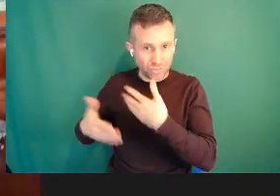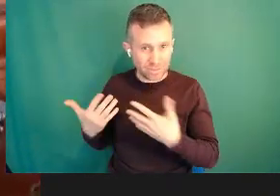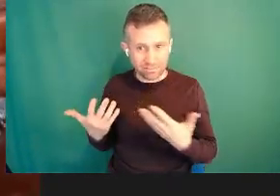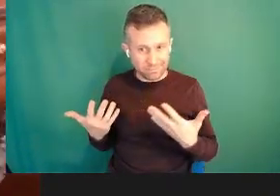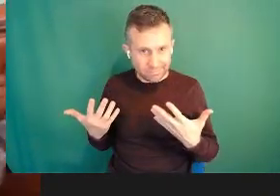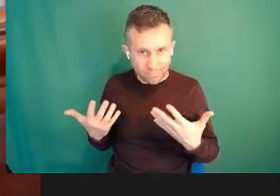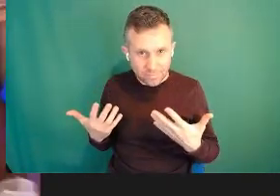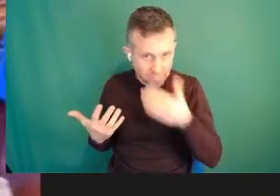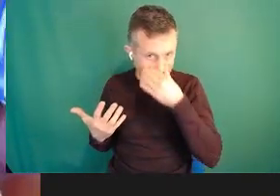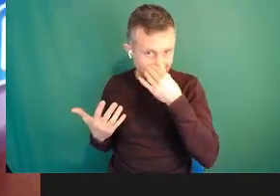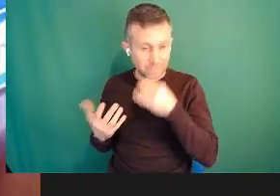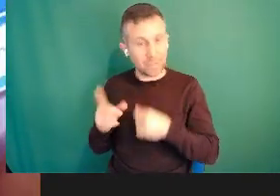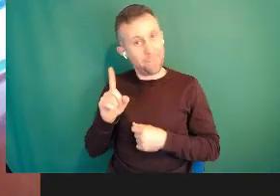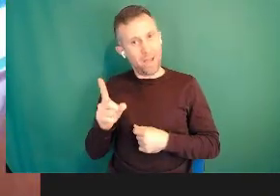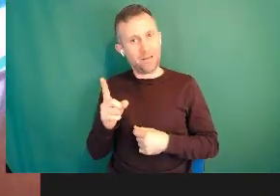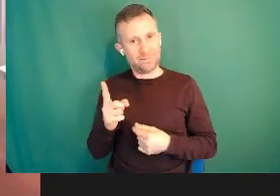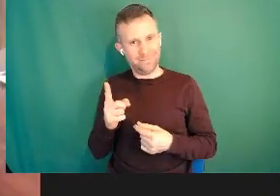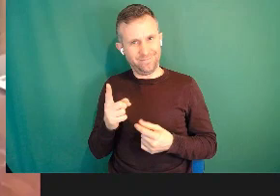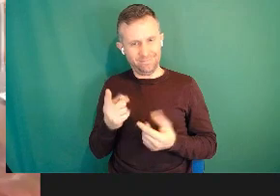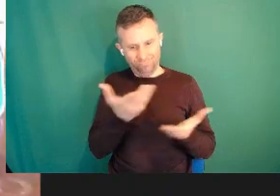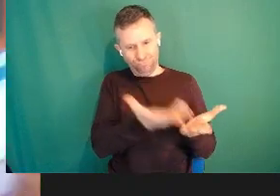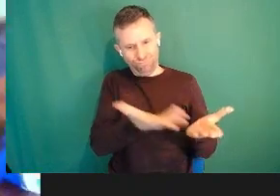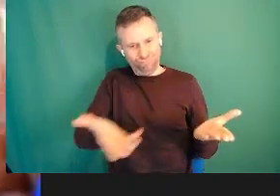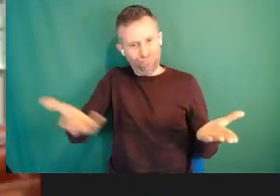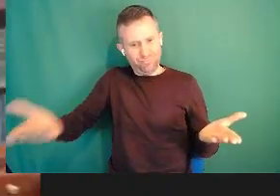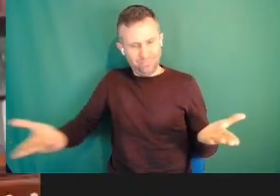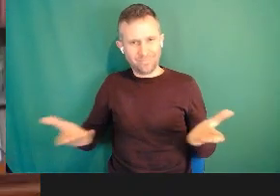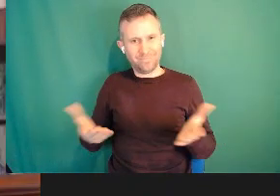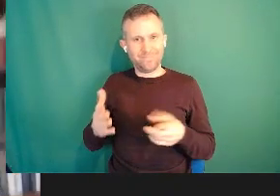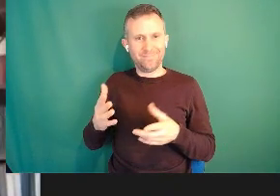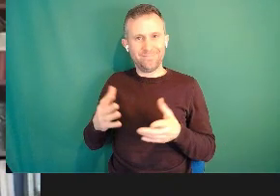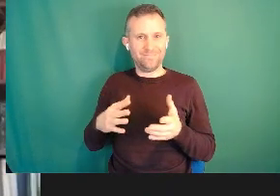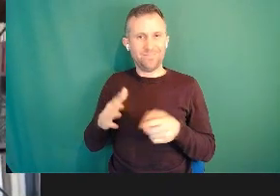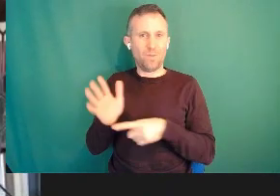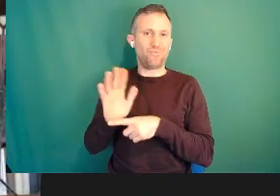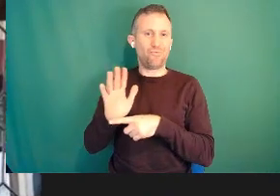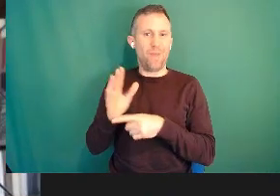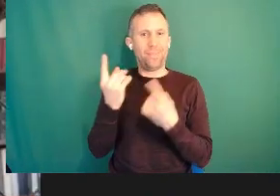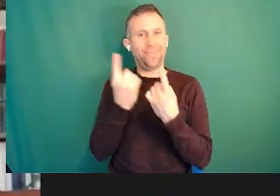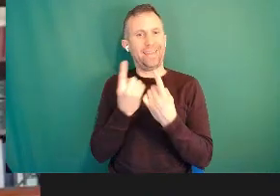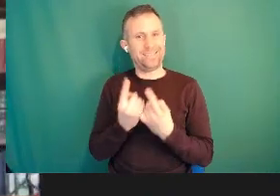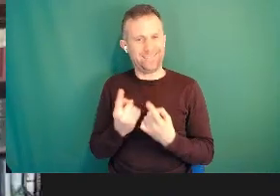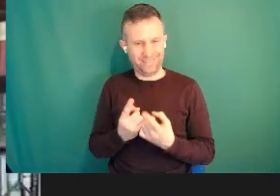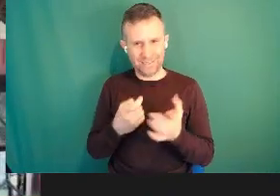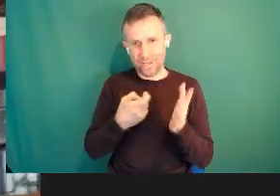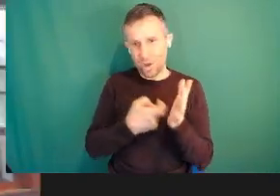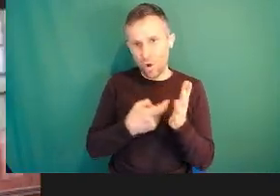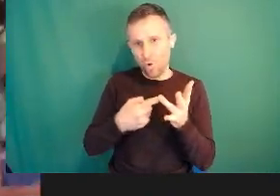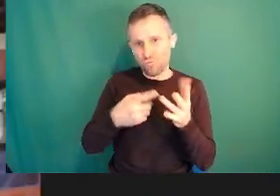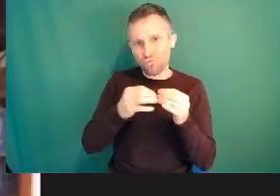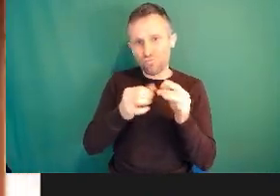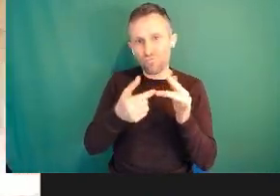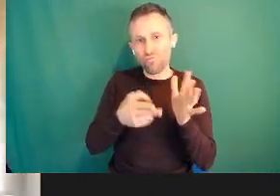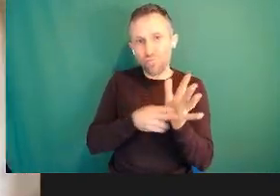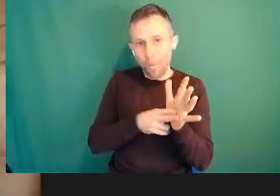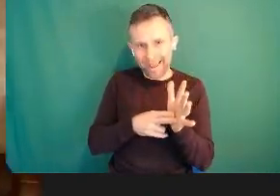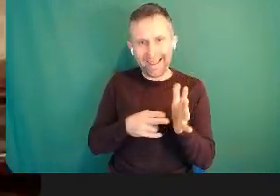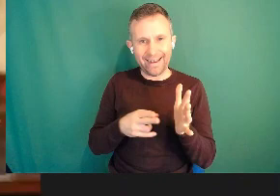here. There's an axe, a spear, and a club. We've got a set of cards, which is used in the